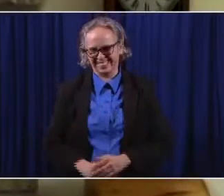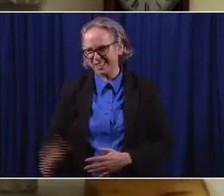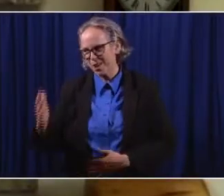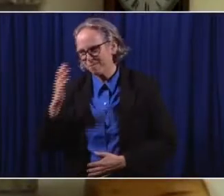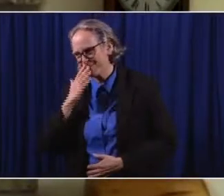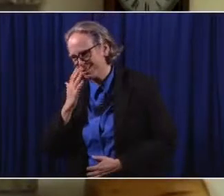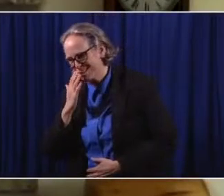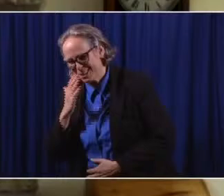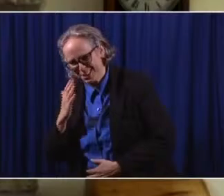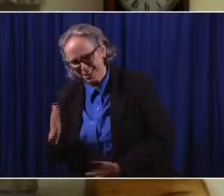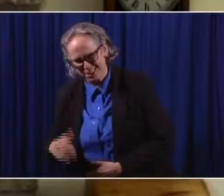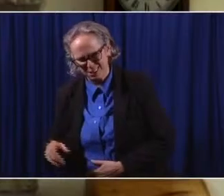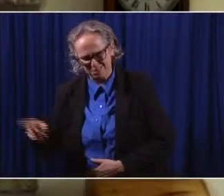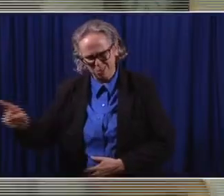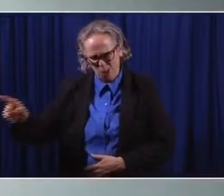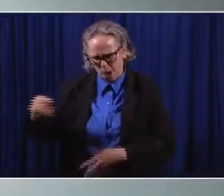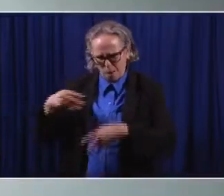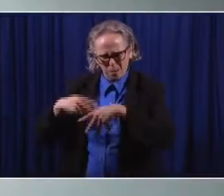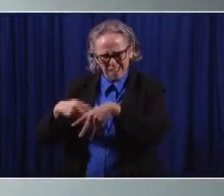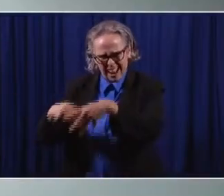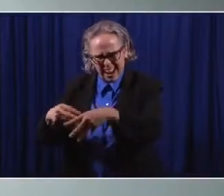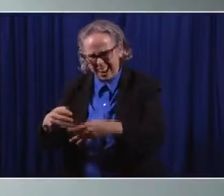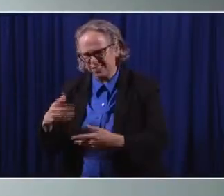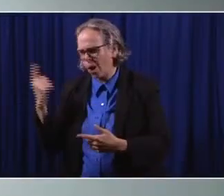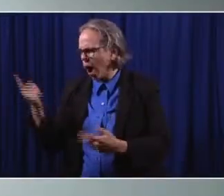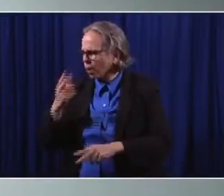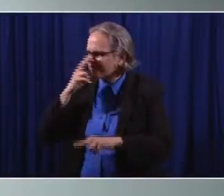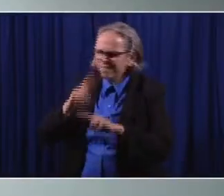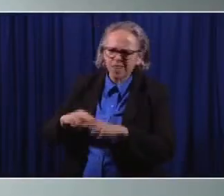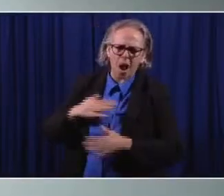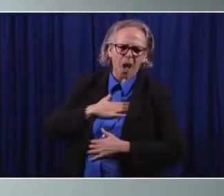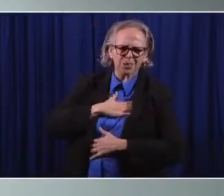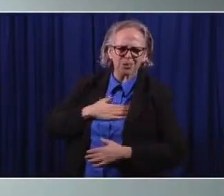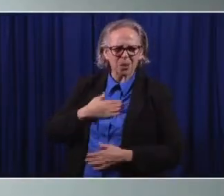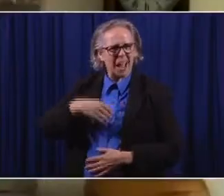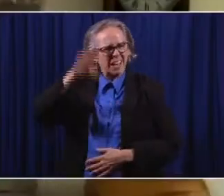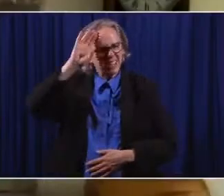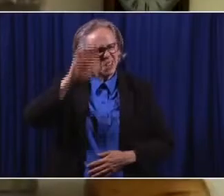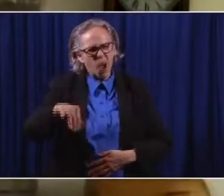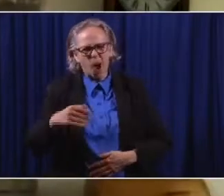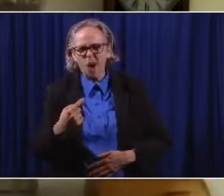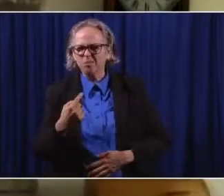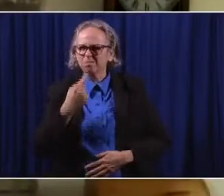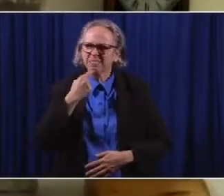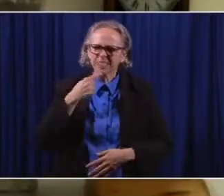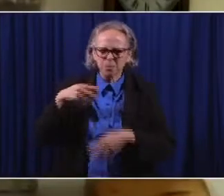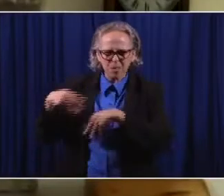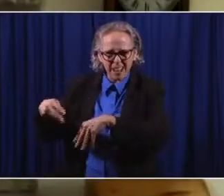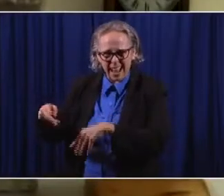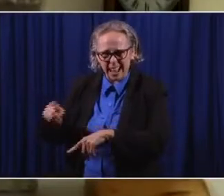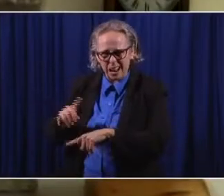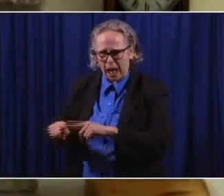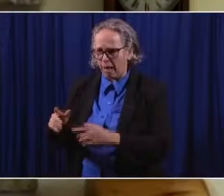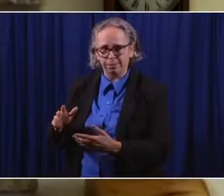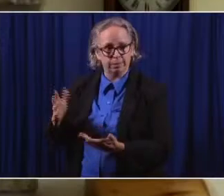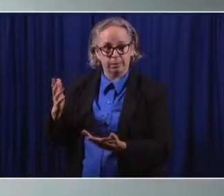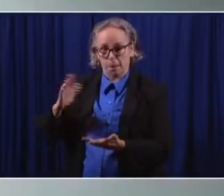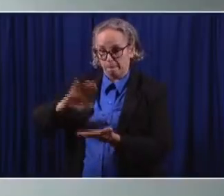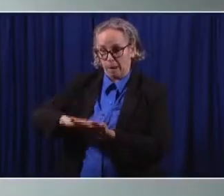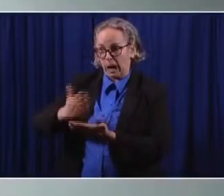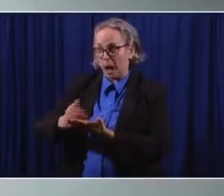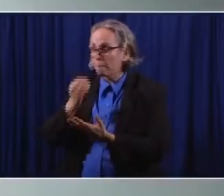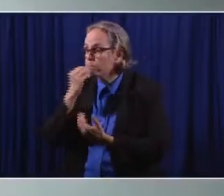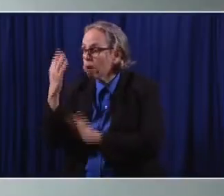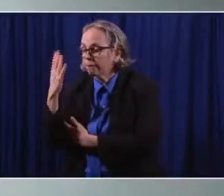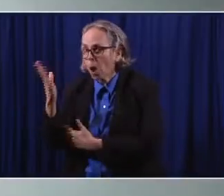year. The parade's always fun. I know we do miss that. And the pancake breakfast as well. So yes. It's always well, next